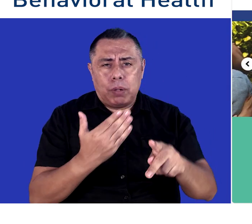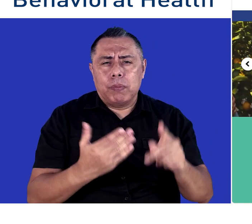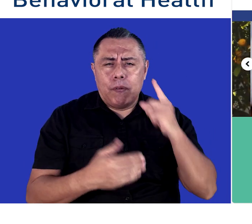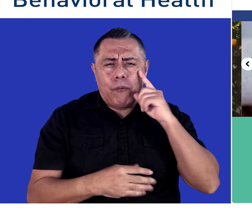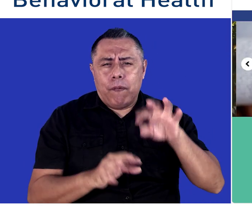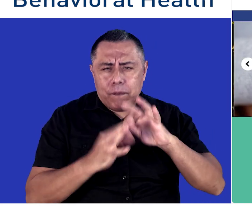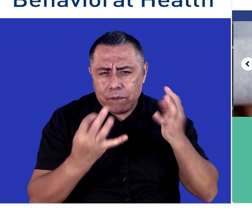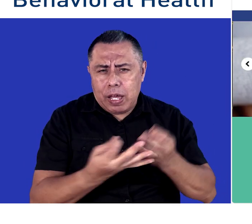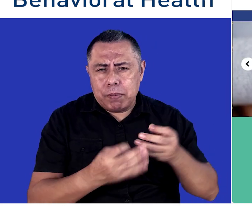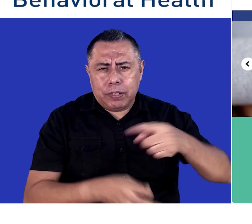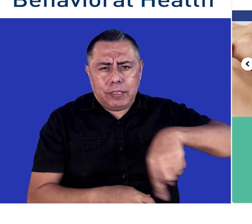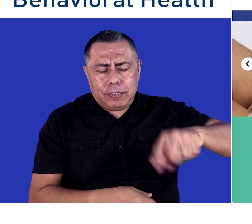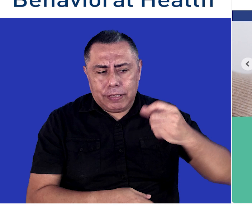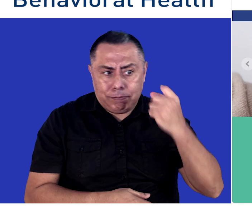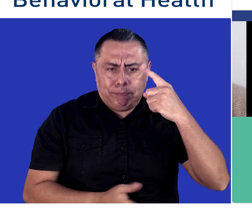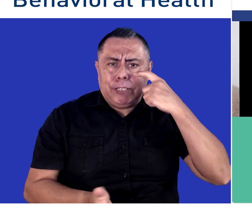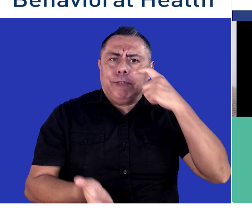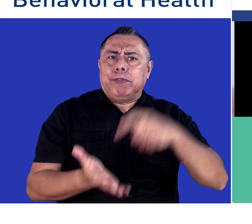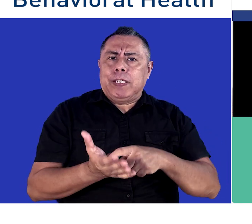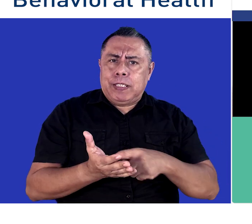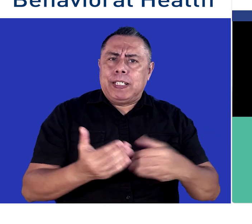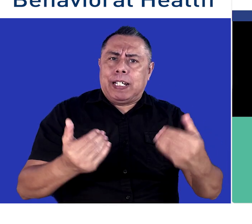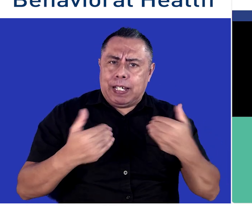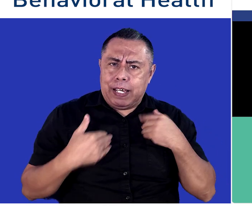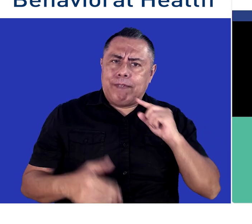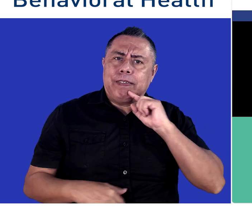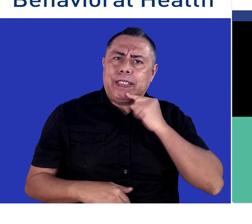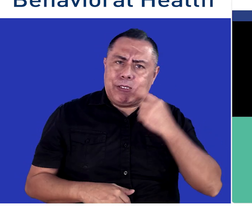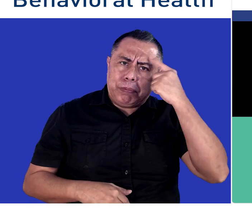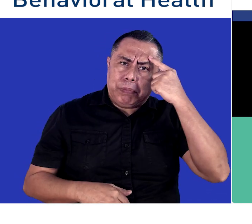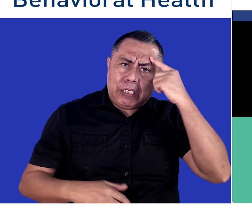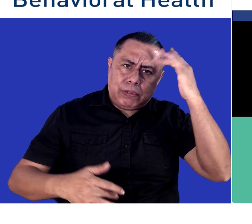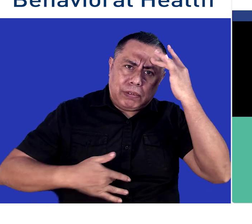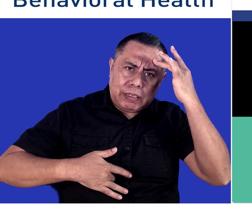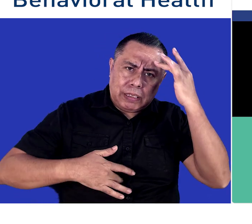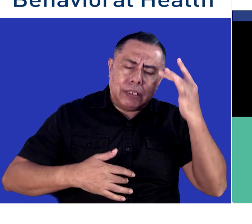created to help individuals and their families recognize the symptoms